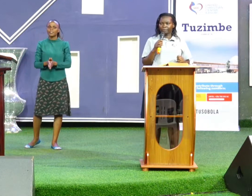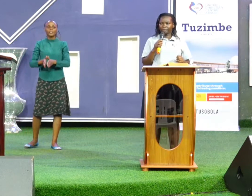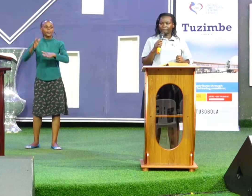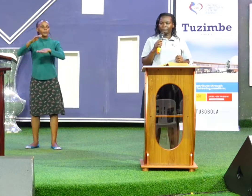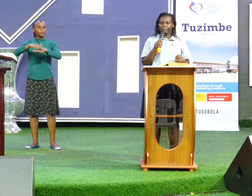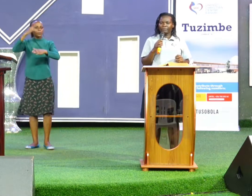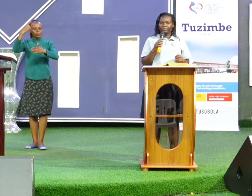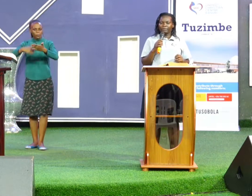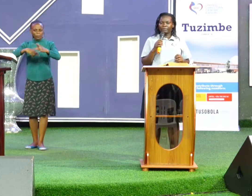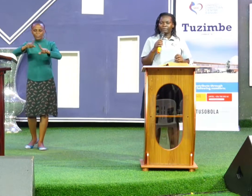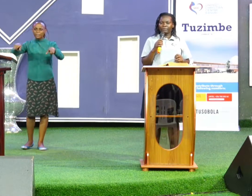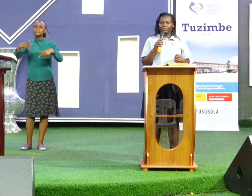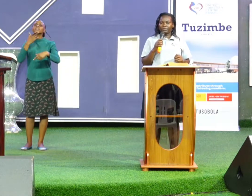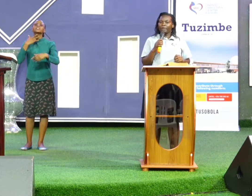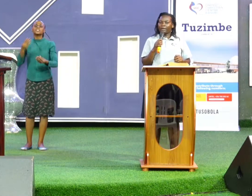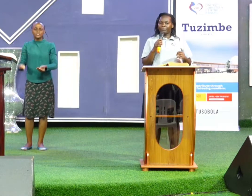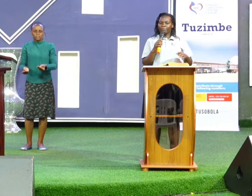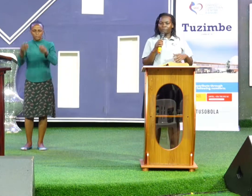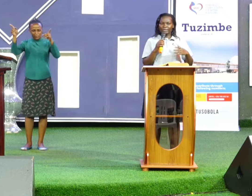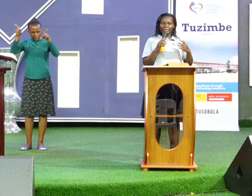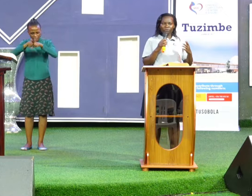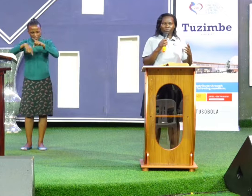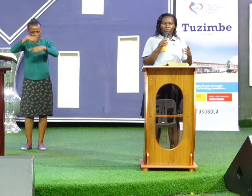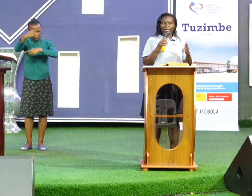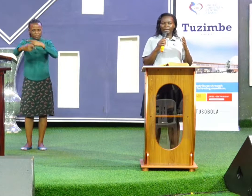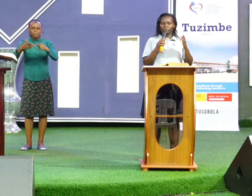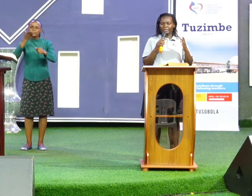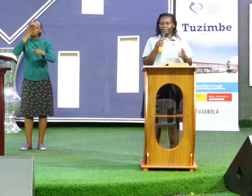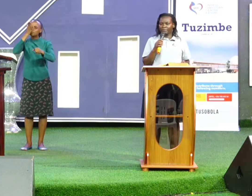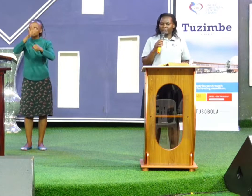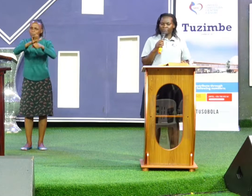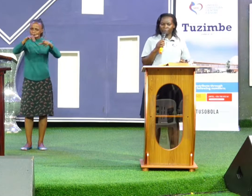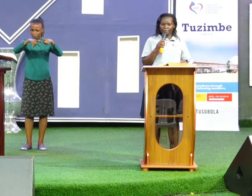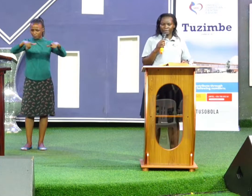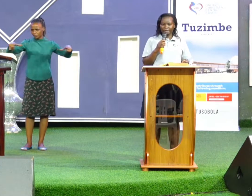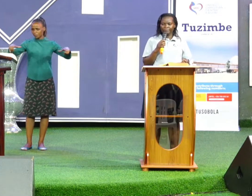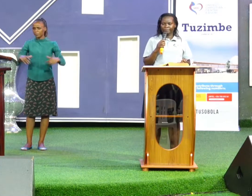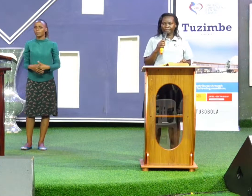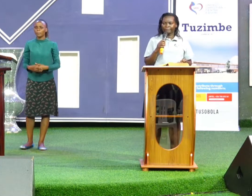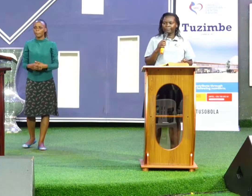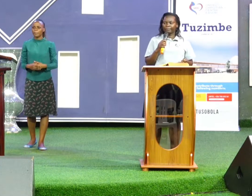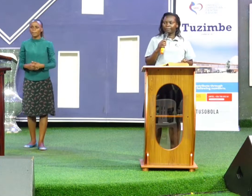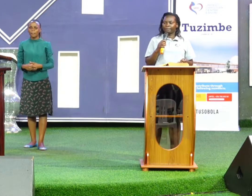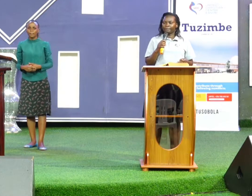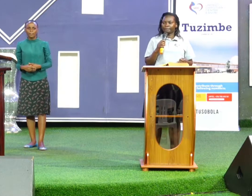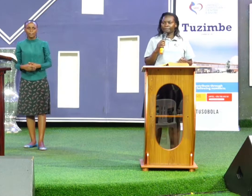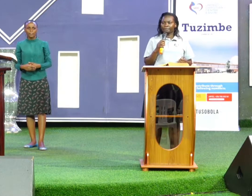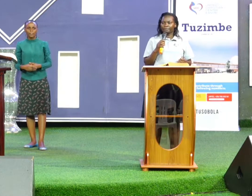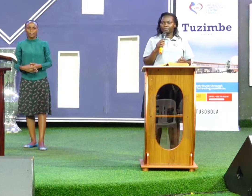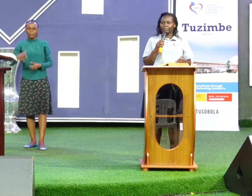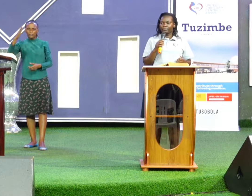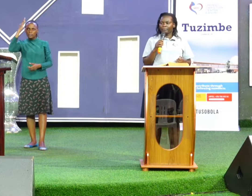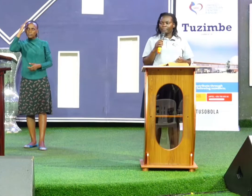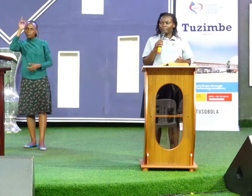we need to do as we head to the promised land. Ebyo bye tuteekeddwa okukola nga tugenda mu nsi ensuubize. You know, someone can major on